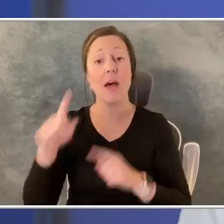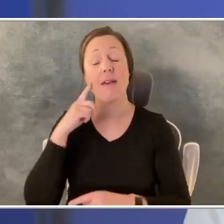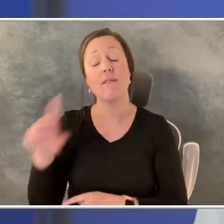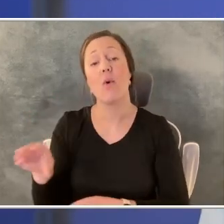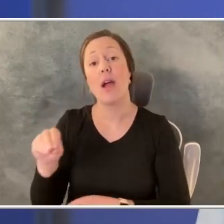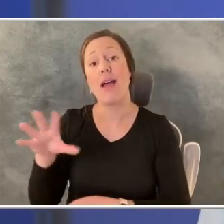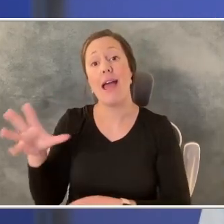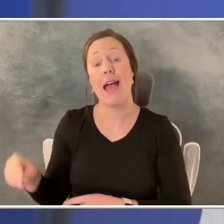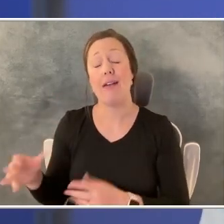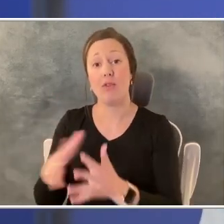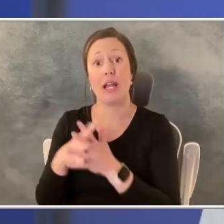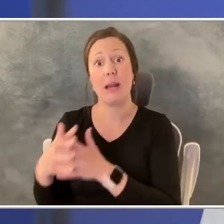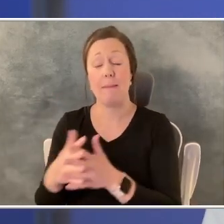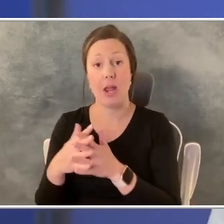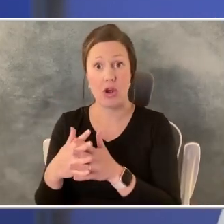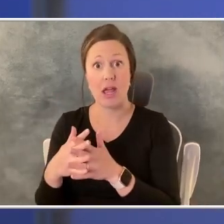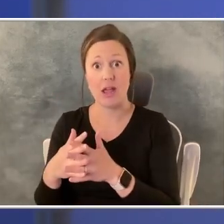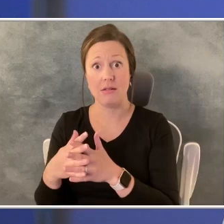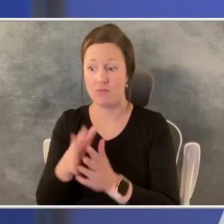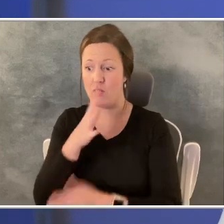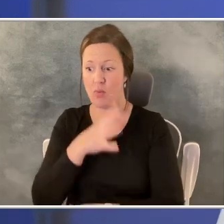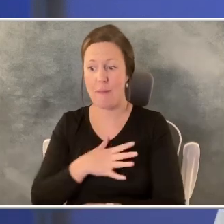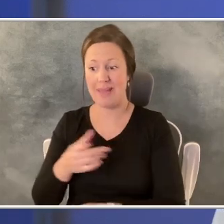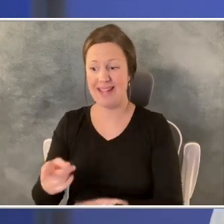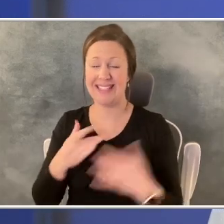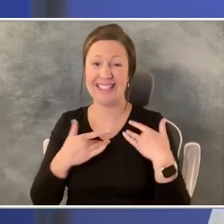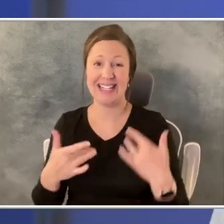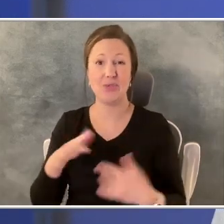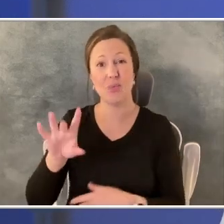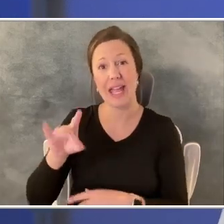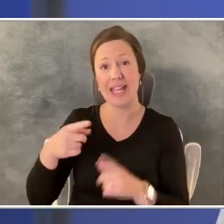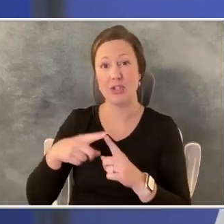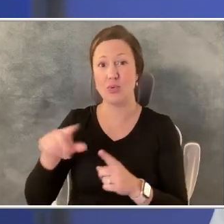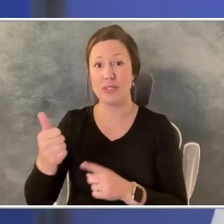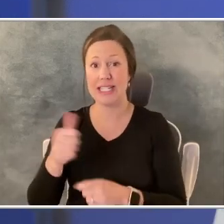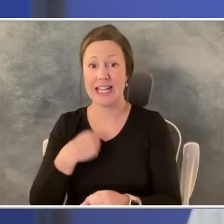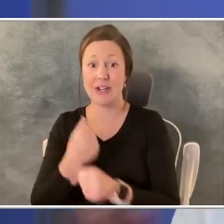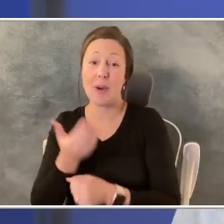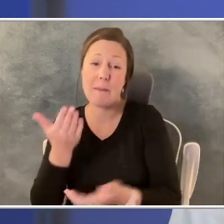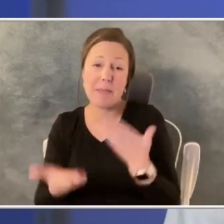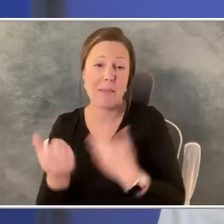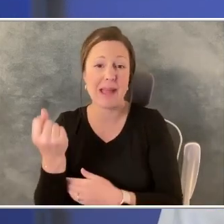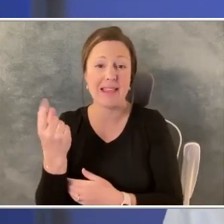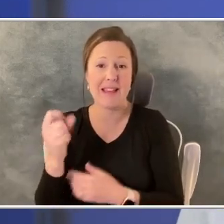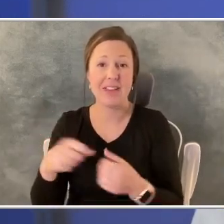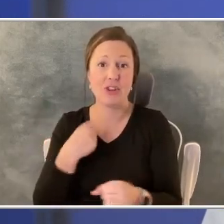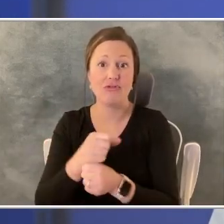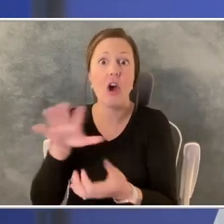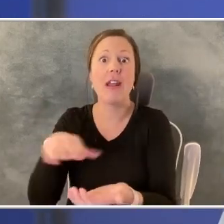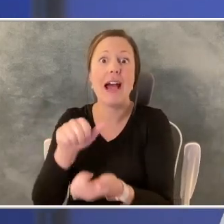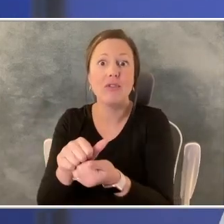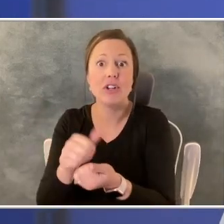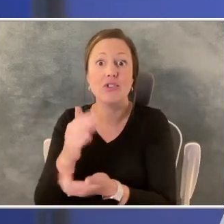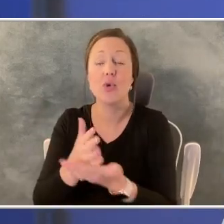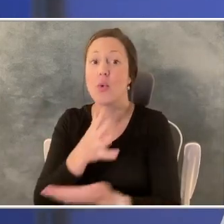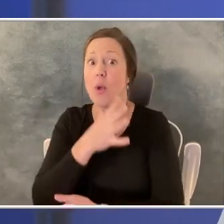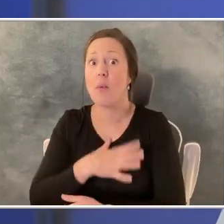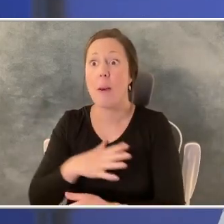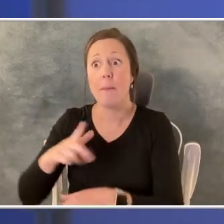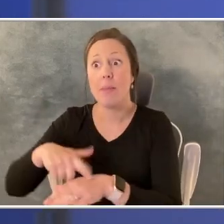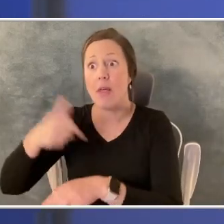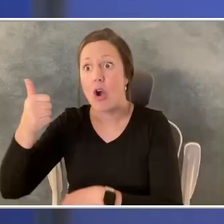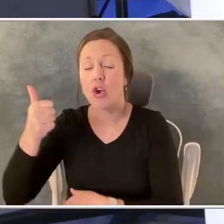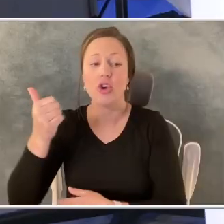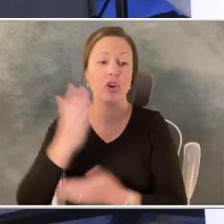descent, you are looking at probably 8 to 10, maybe 11 years on average. So some women have much longer, some women may have